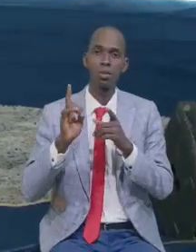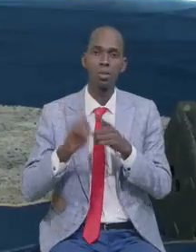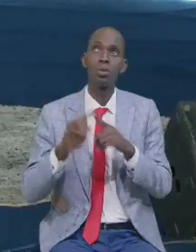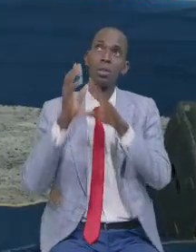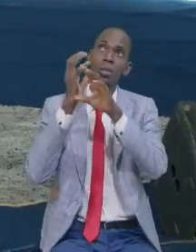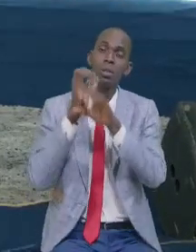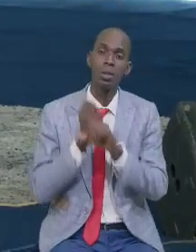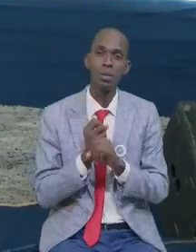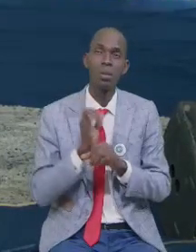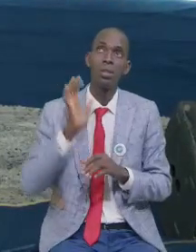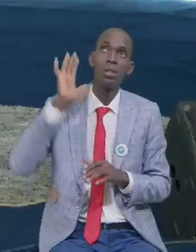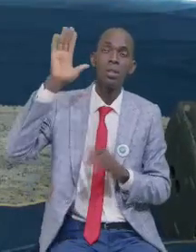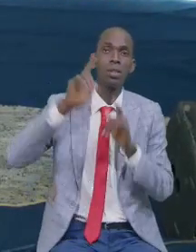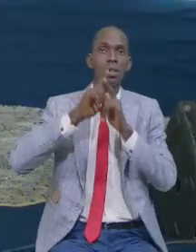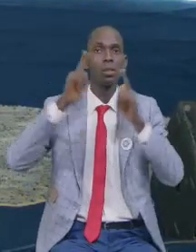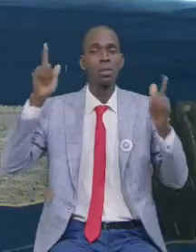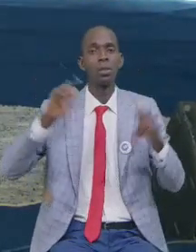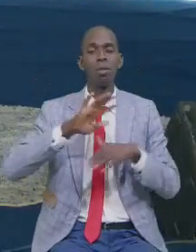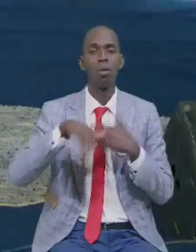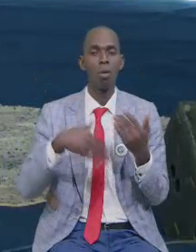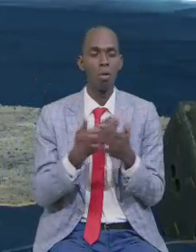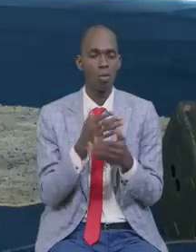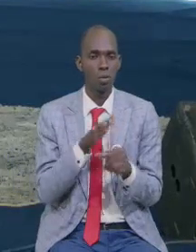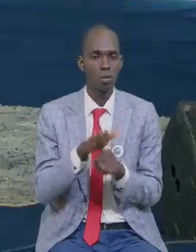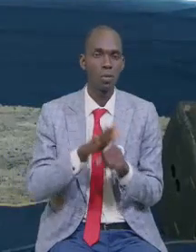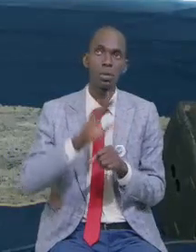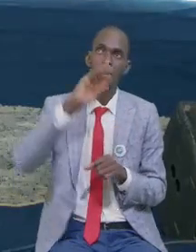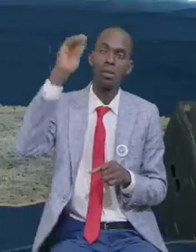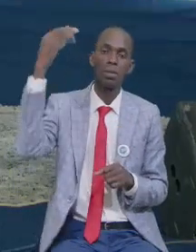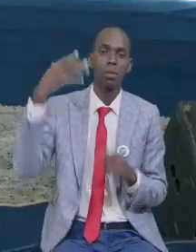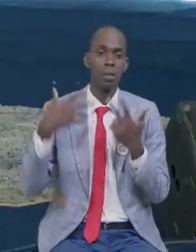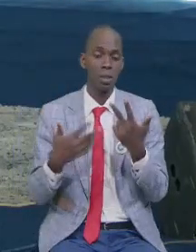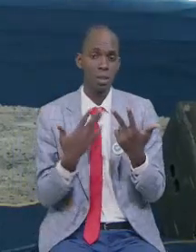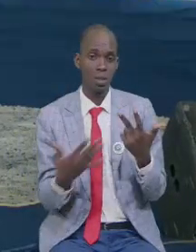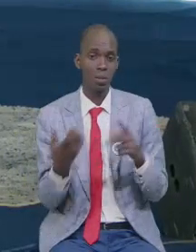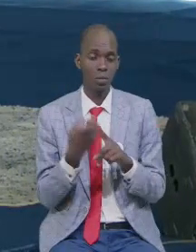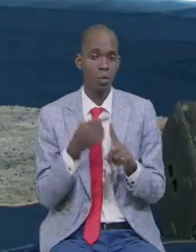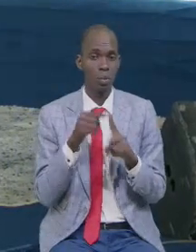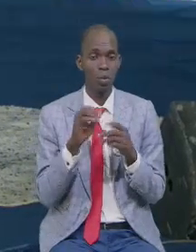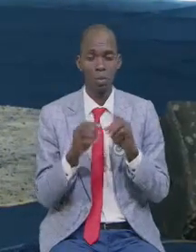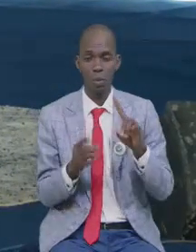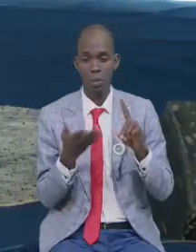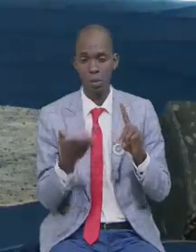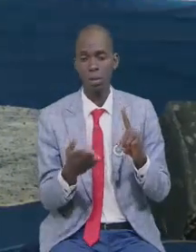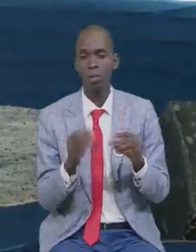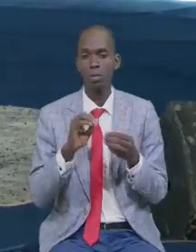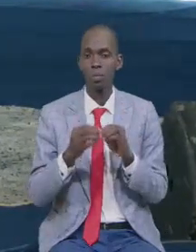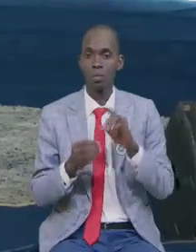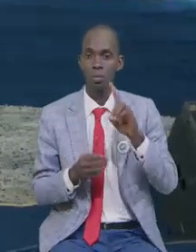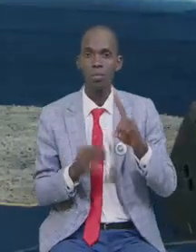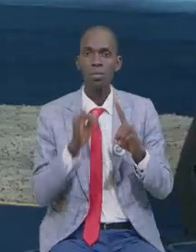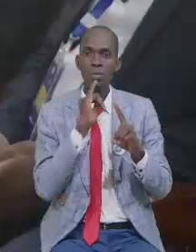is great, all-sufficient grace. Three things we're looking at here. Look at number one there. Number one is asking